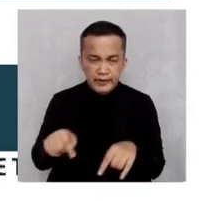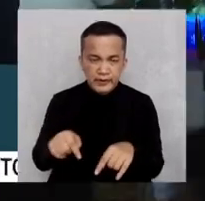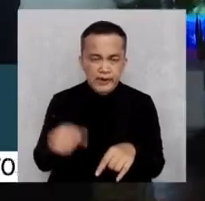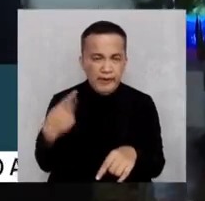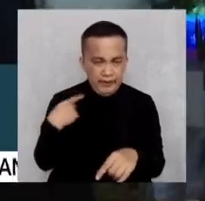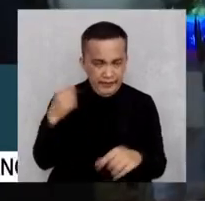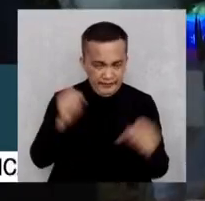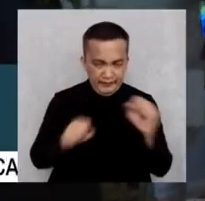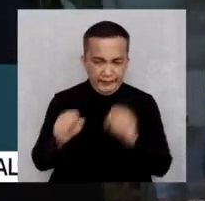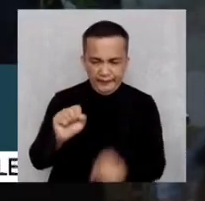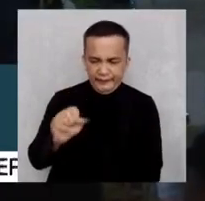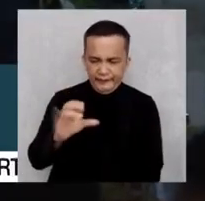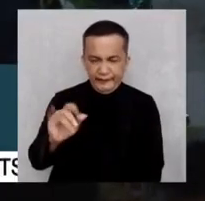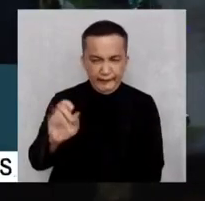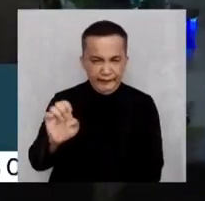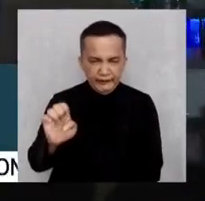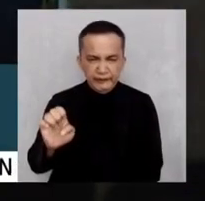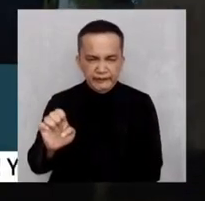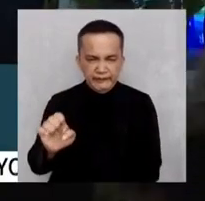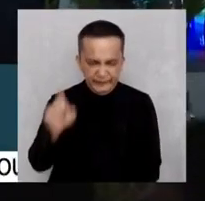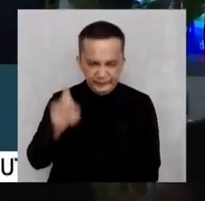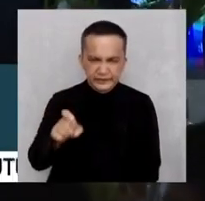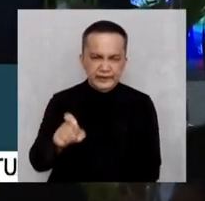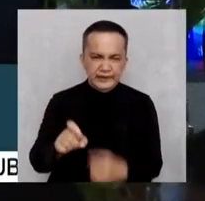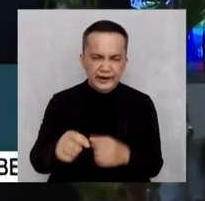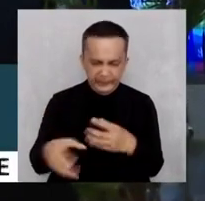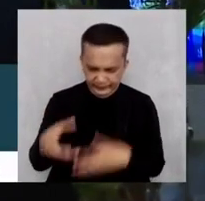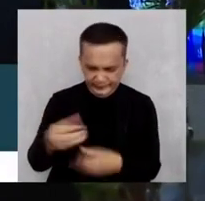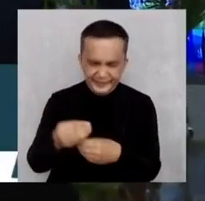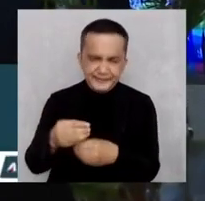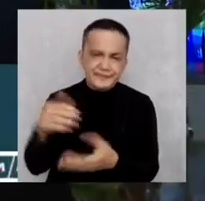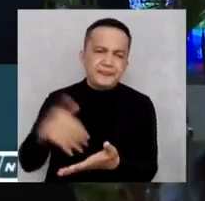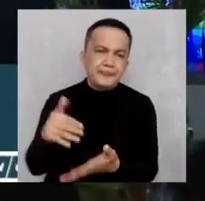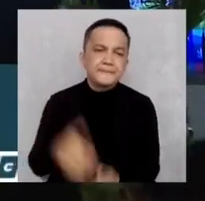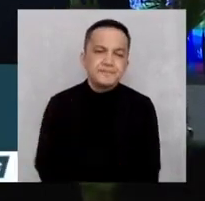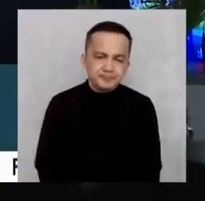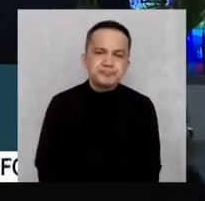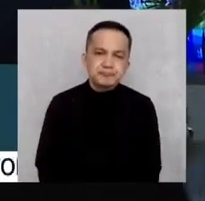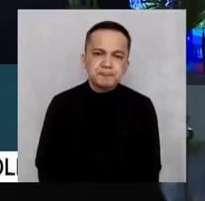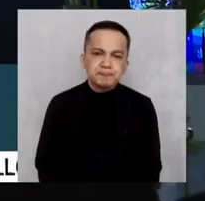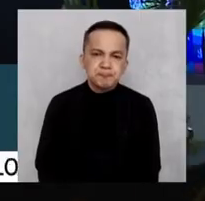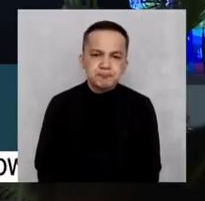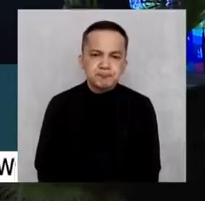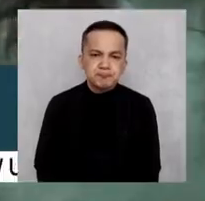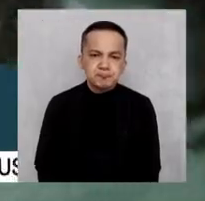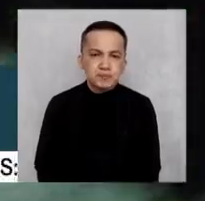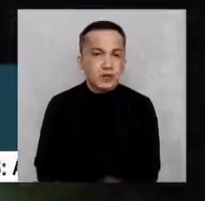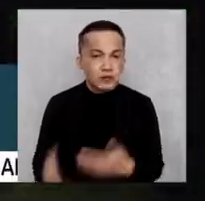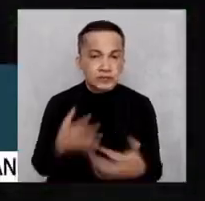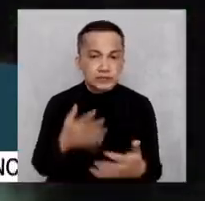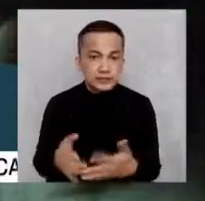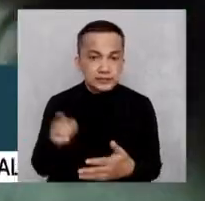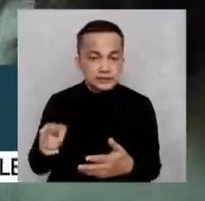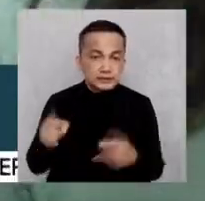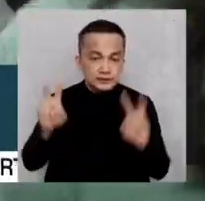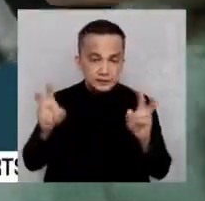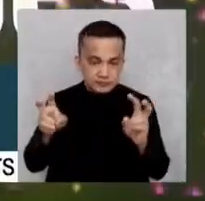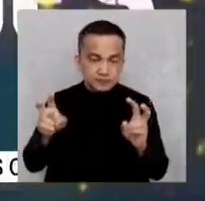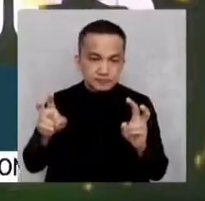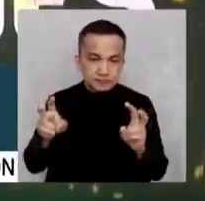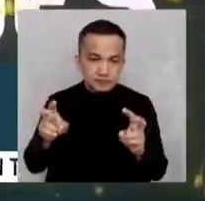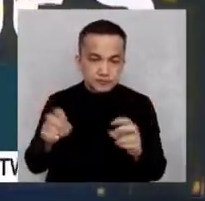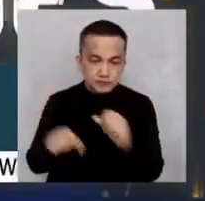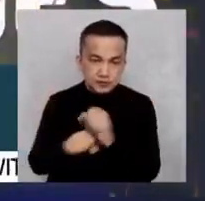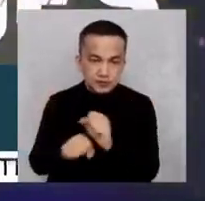it. It should be backed by a study, whether or not that slogan would really work for